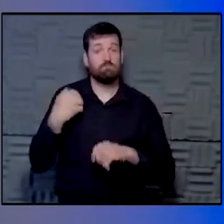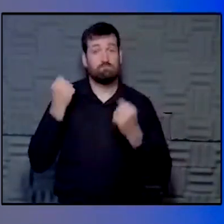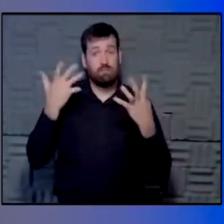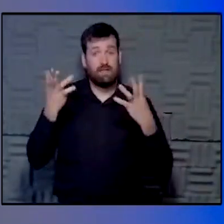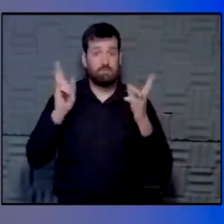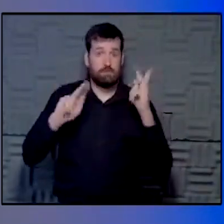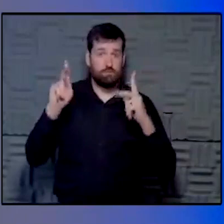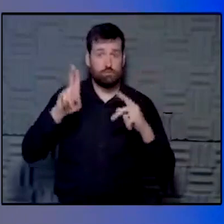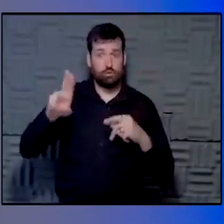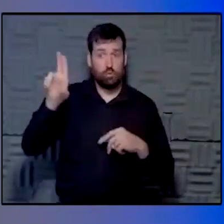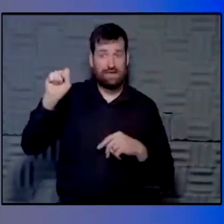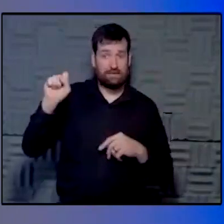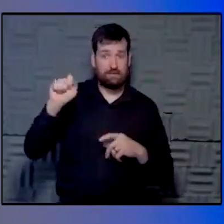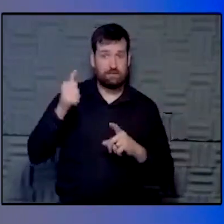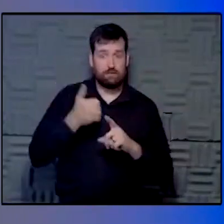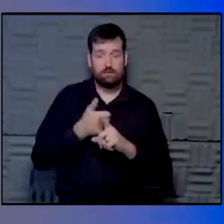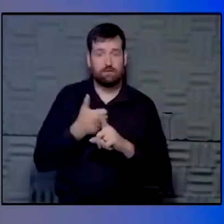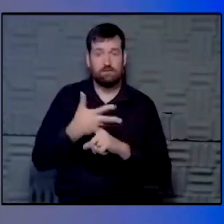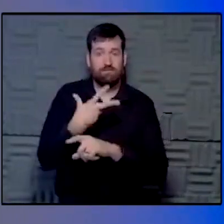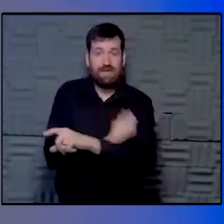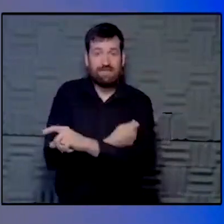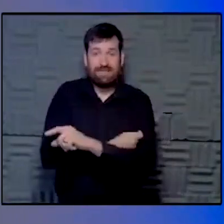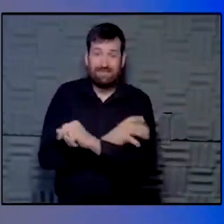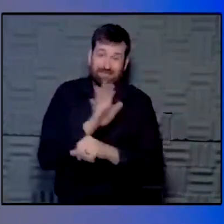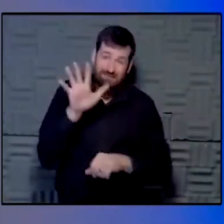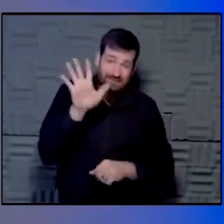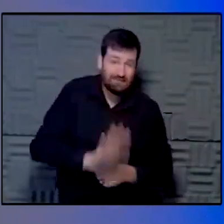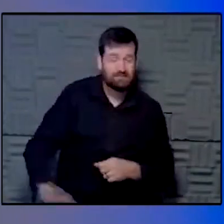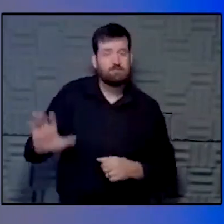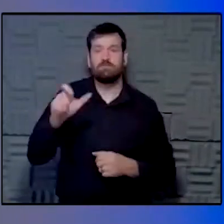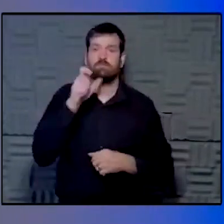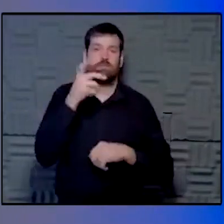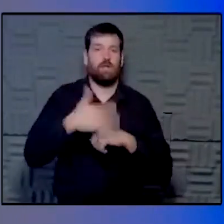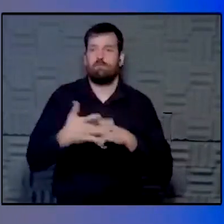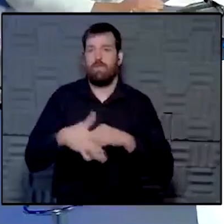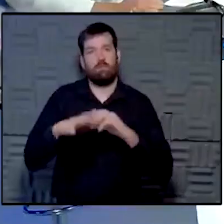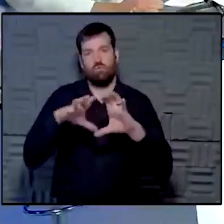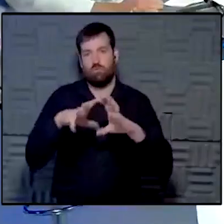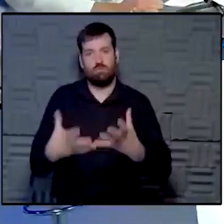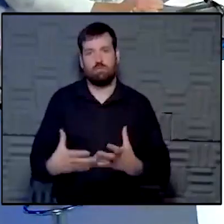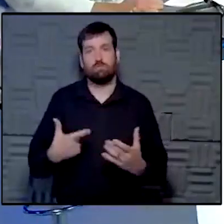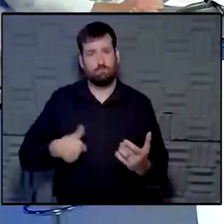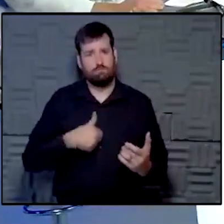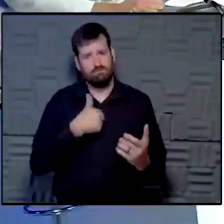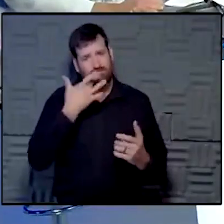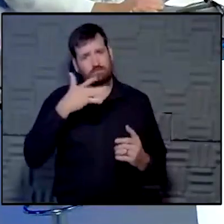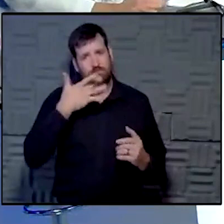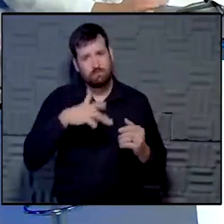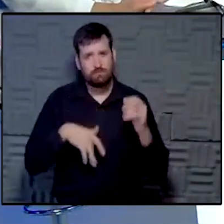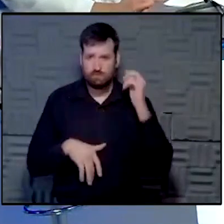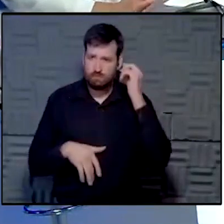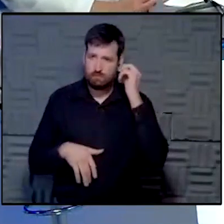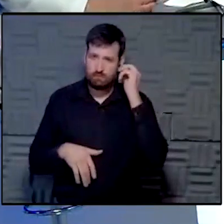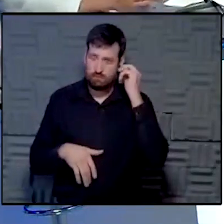don't realize is this vaccine is not available around the world. So talk a little bit about that. Yeah, let's hit that. Yeah, well, in Guatemala,